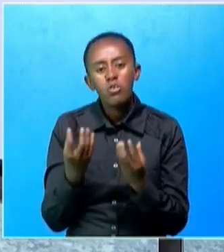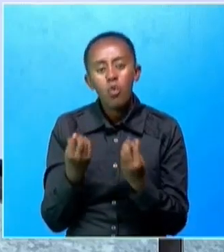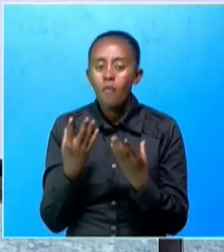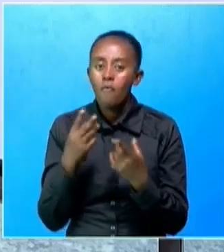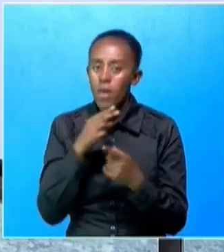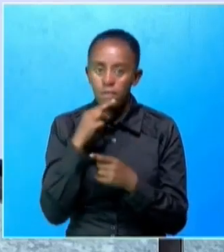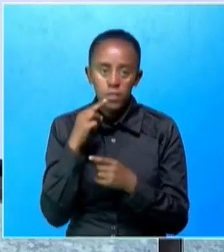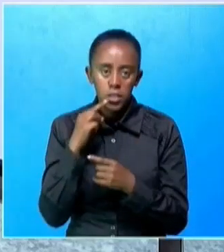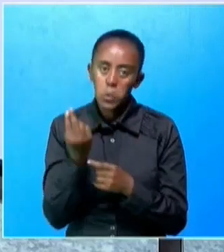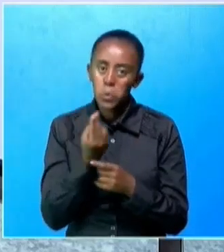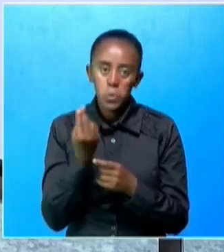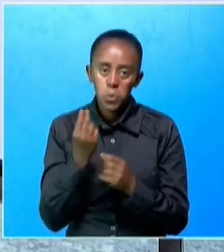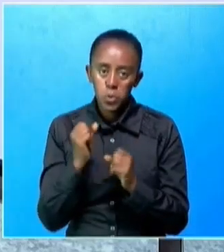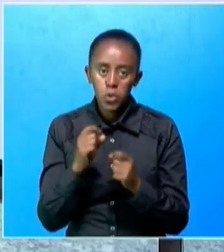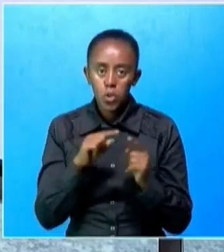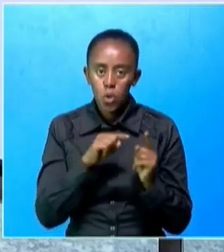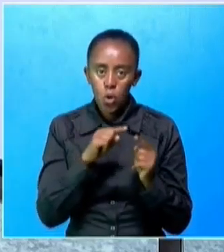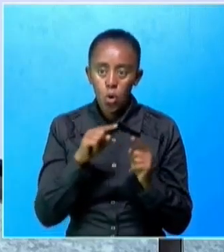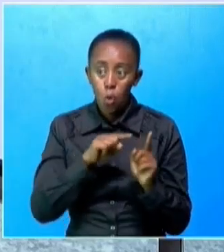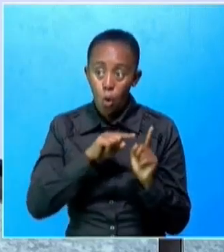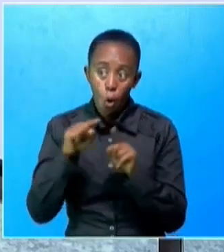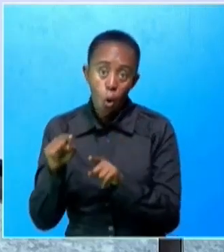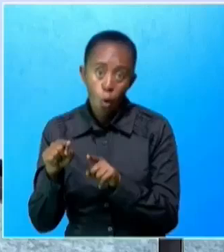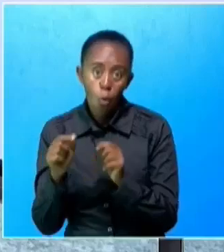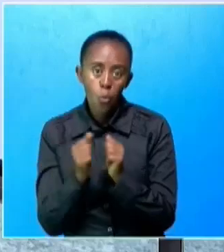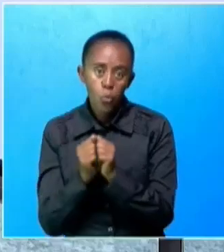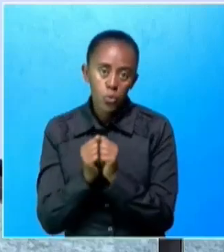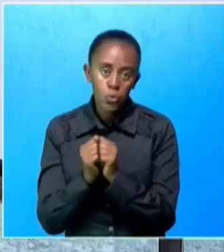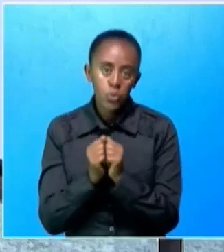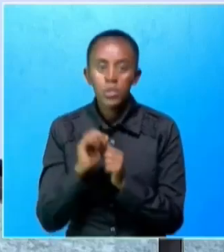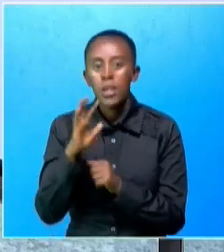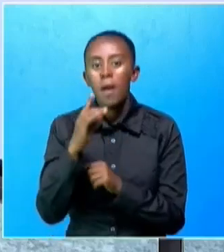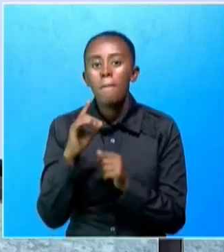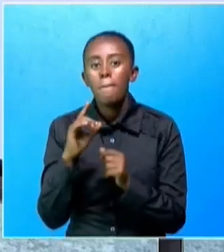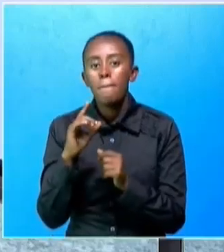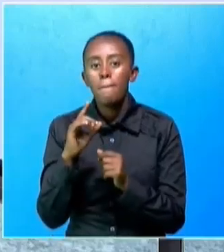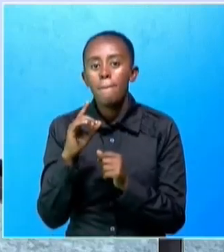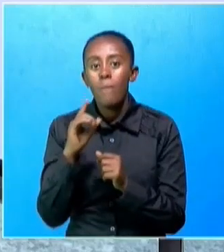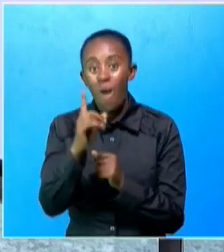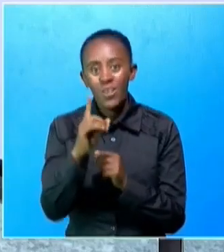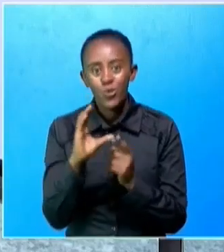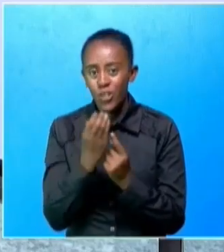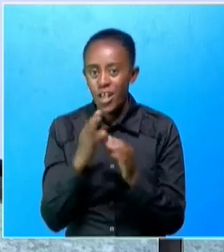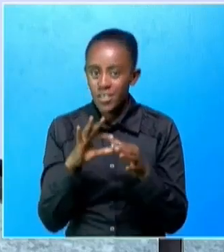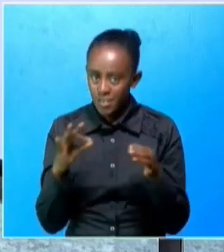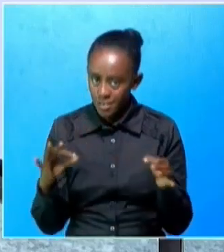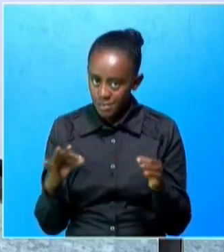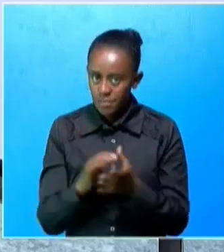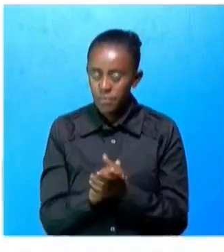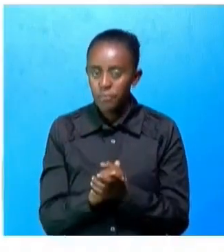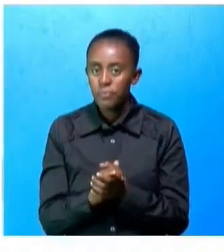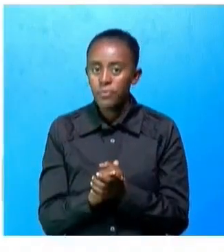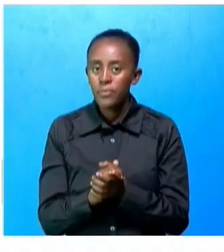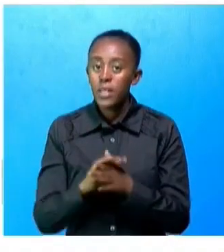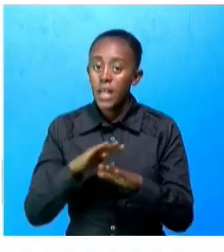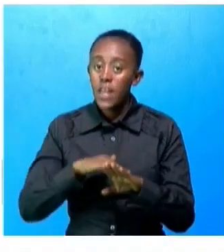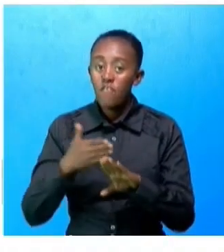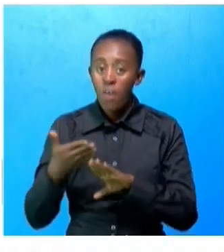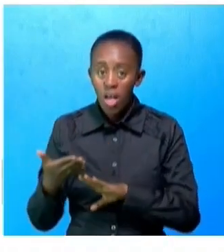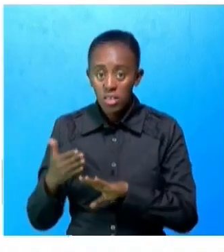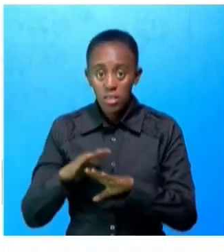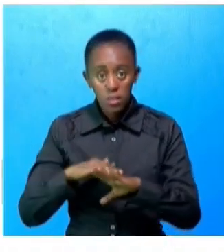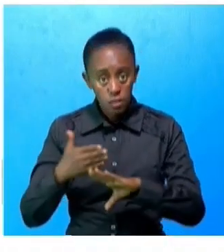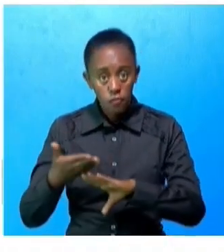verbs that go with this type 1 conditional sentence. Still now, right? Invite is, it